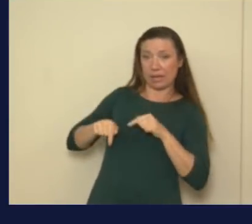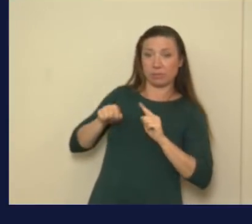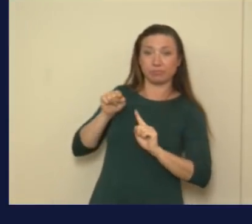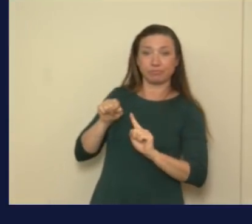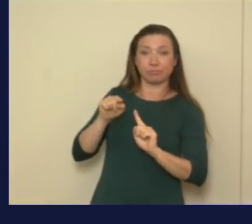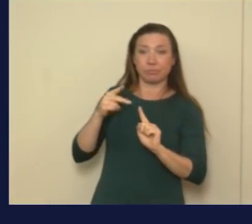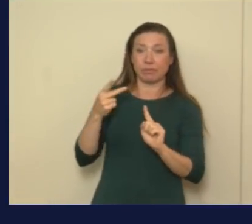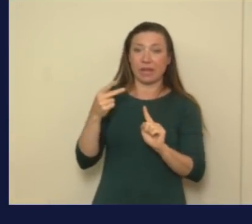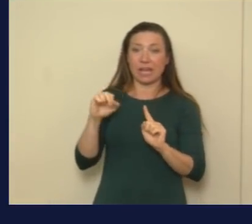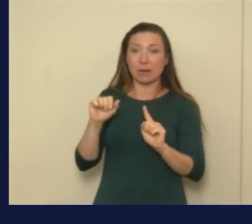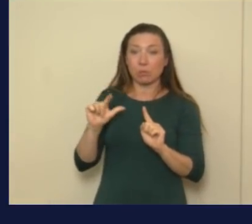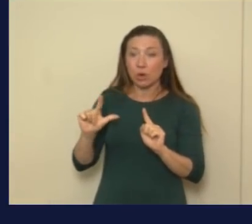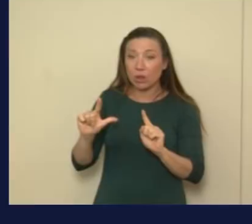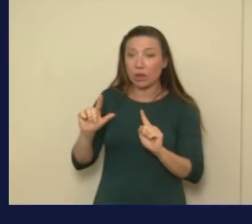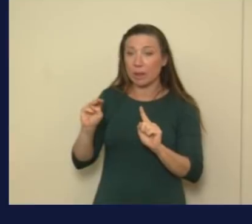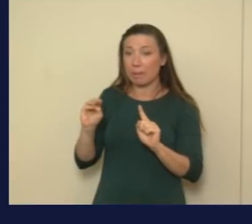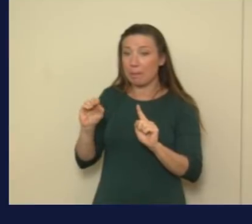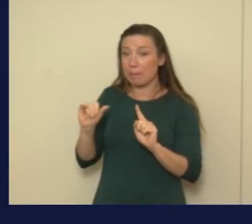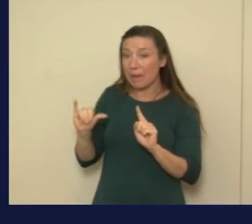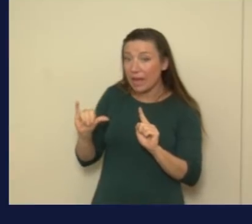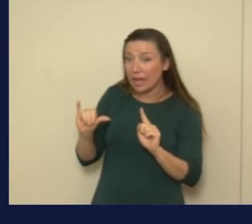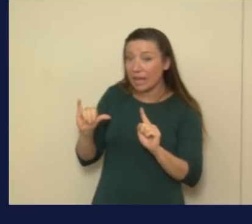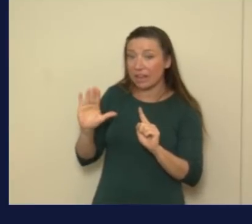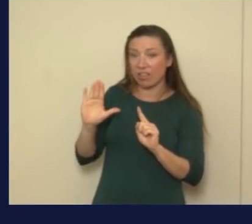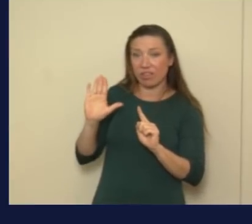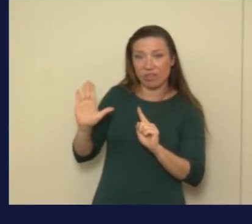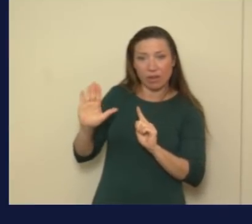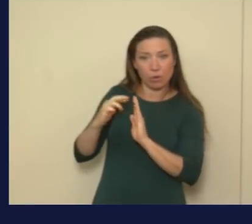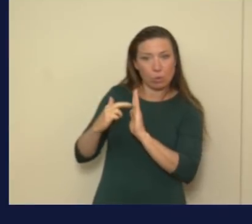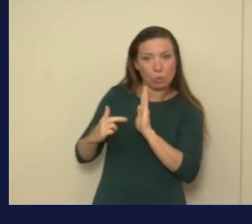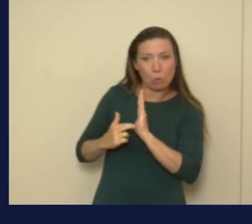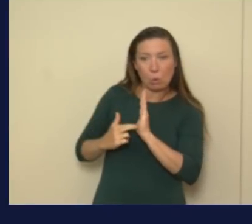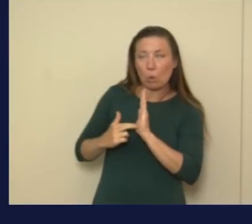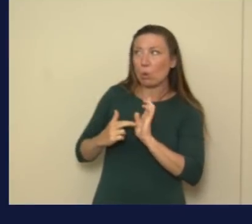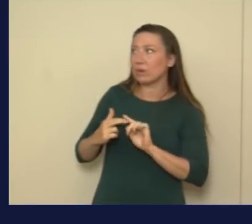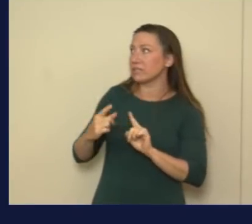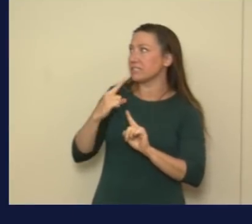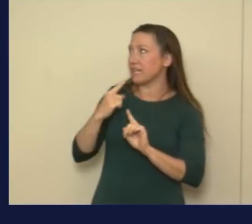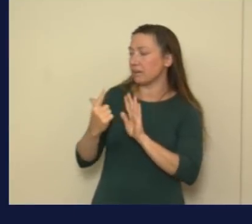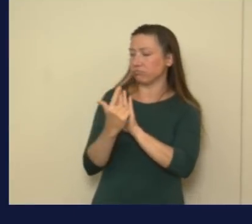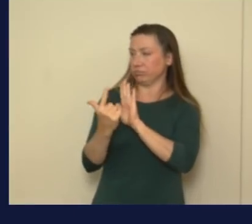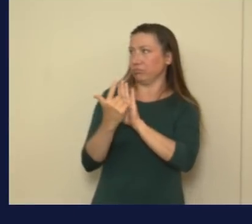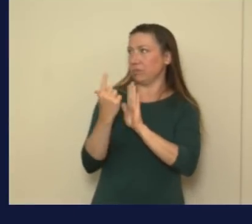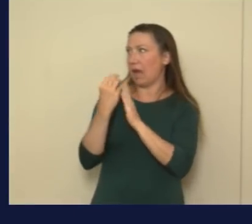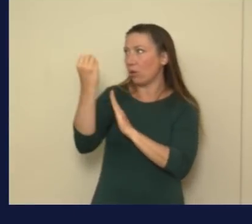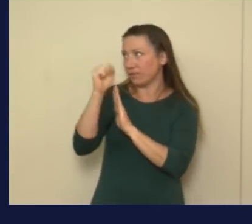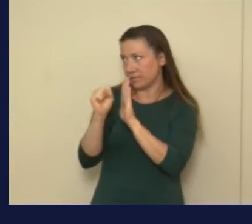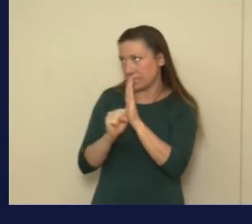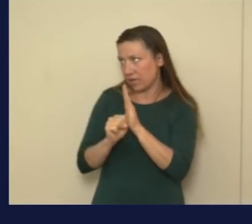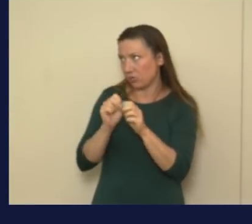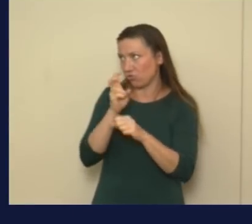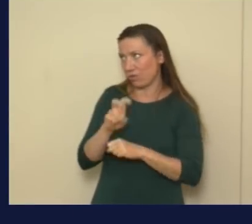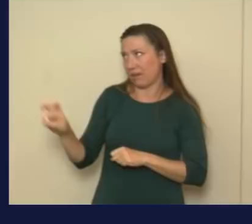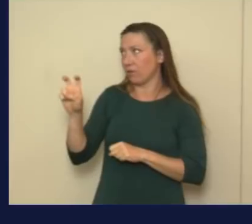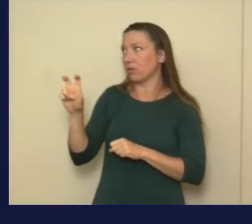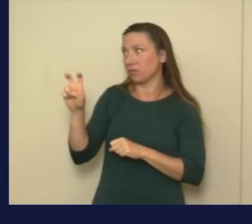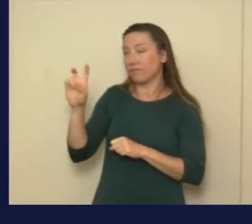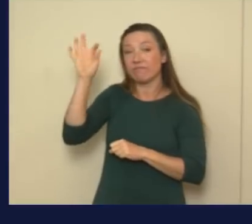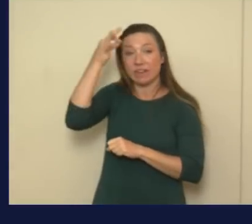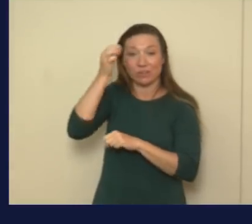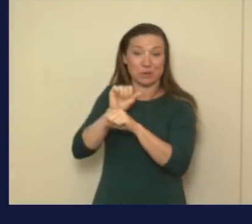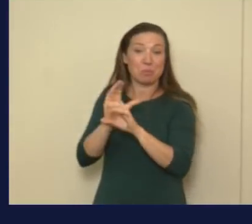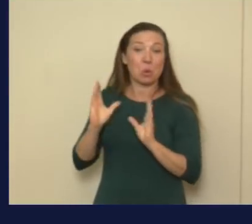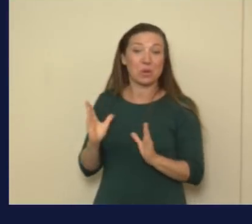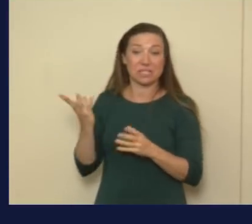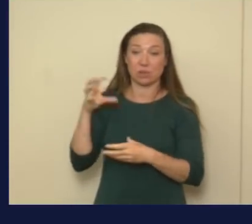have out-of-state travel for including their federal employees. Our mandatory face coverings in public are now going to